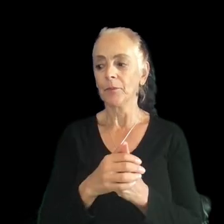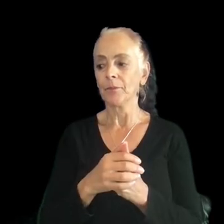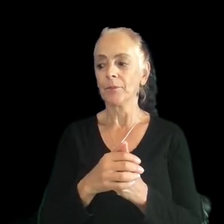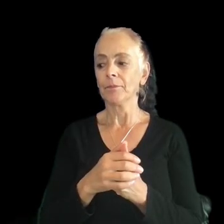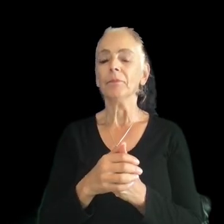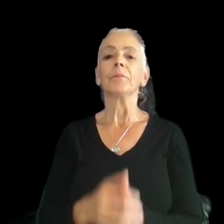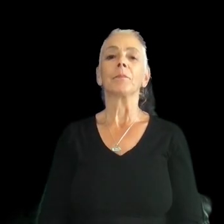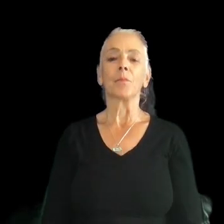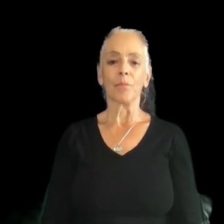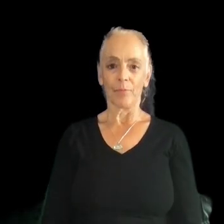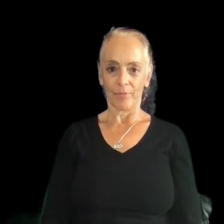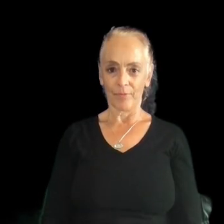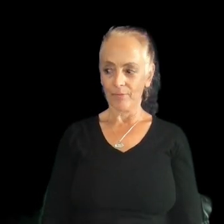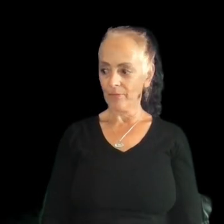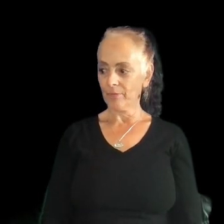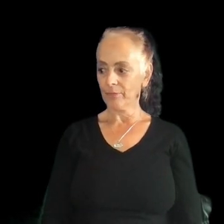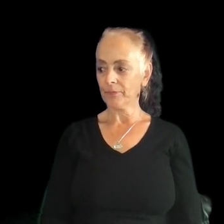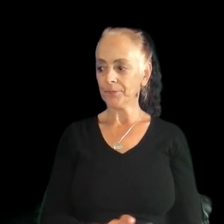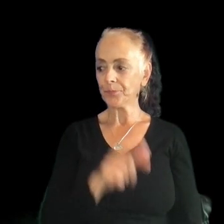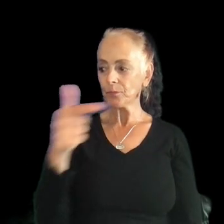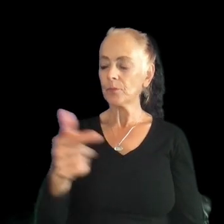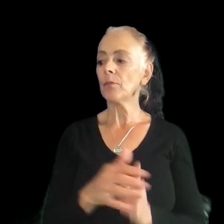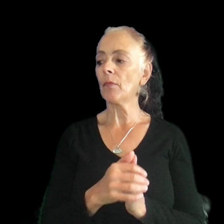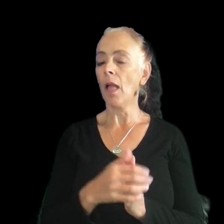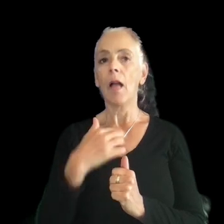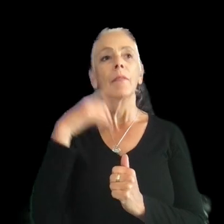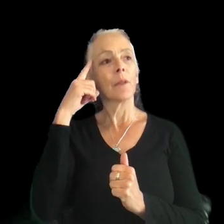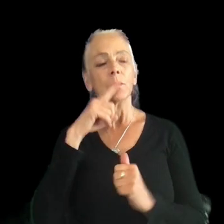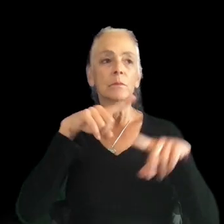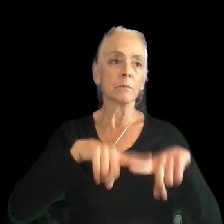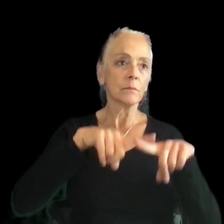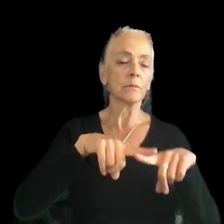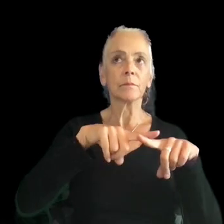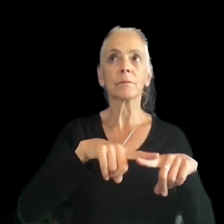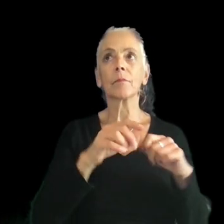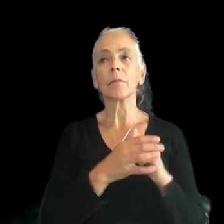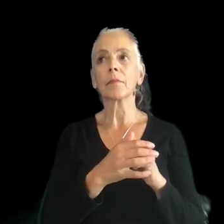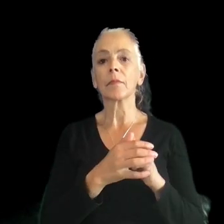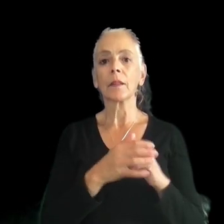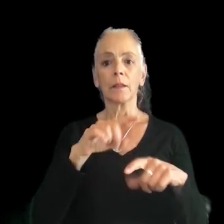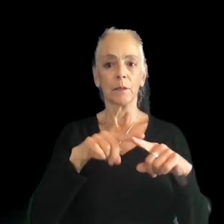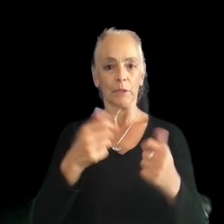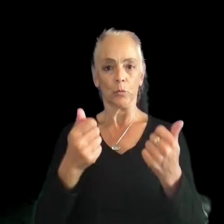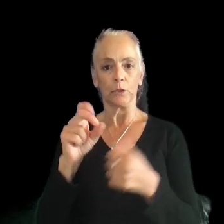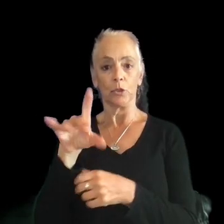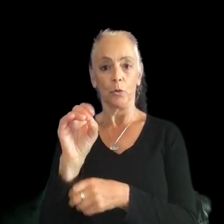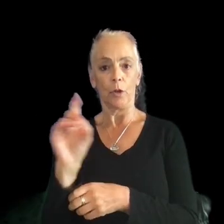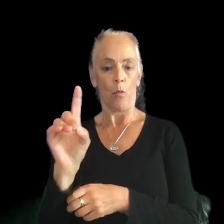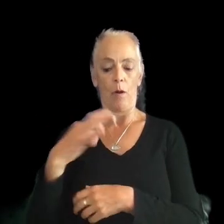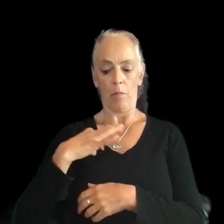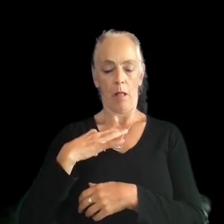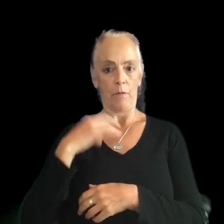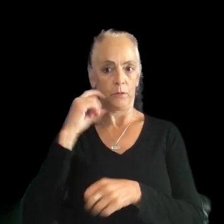view um i i think it depends i think i think it can depend on what studio you're applying to and what type